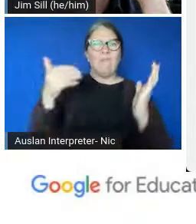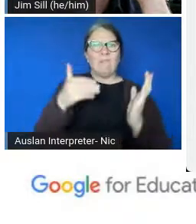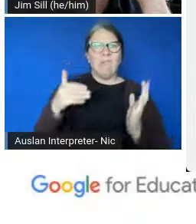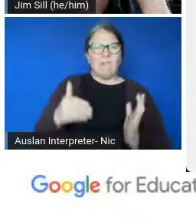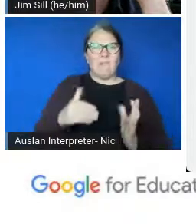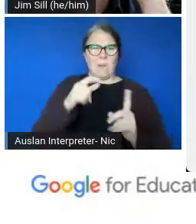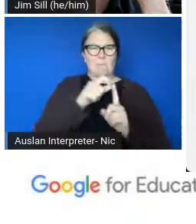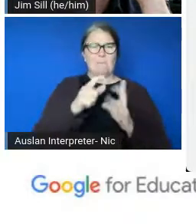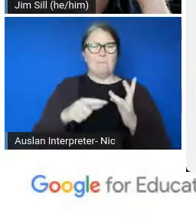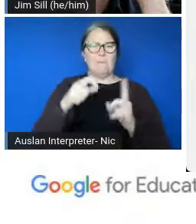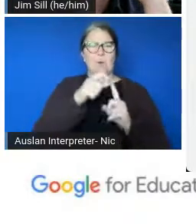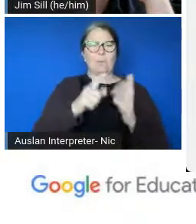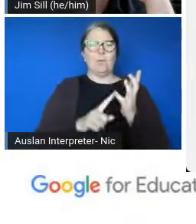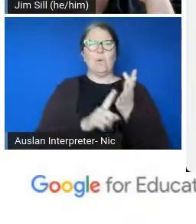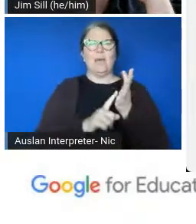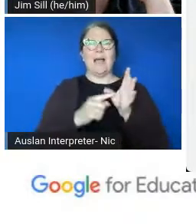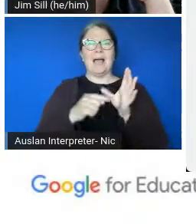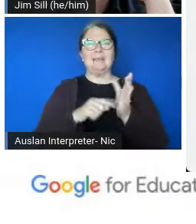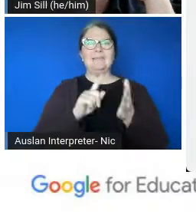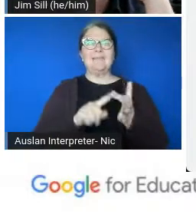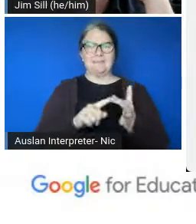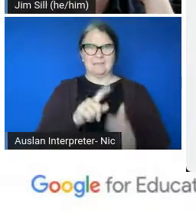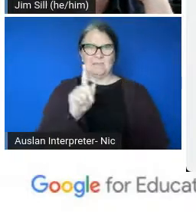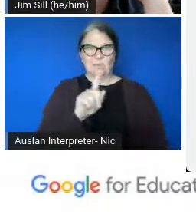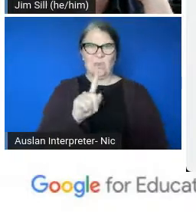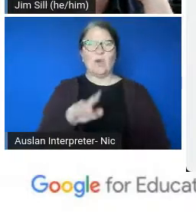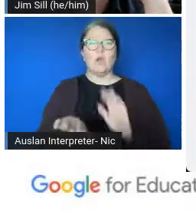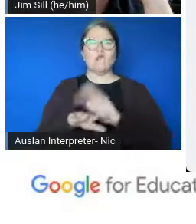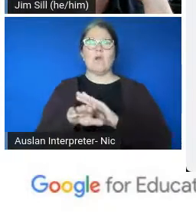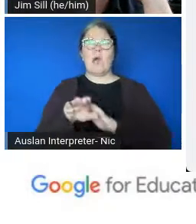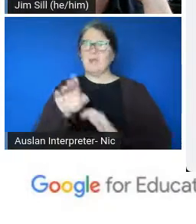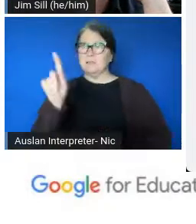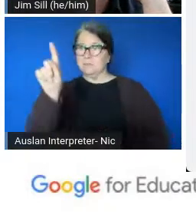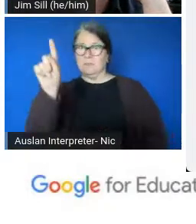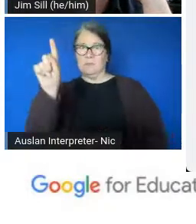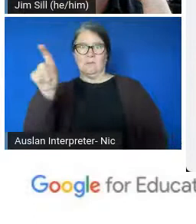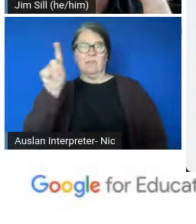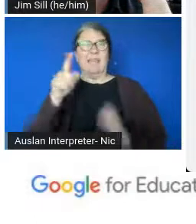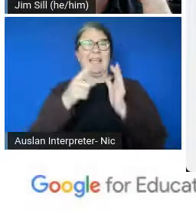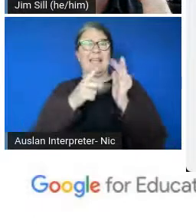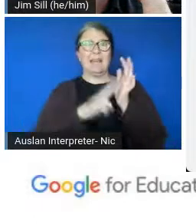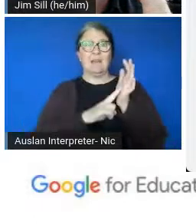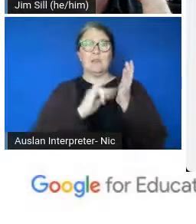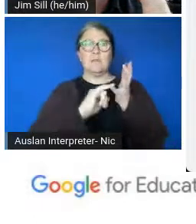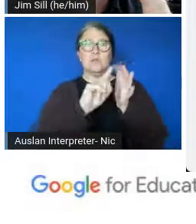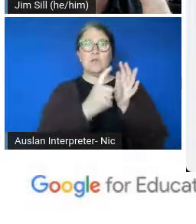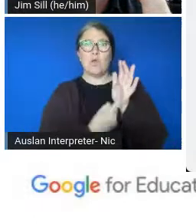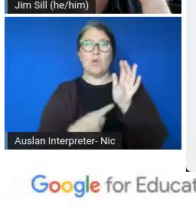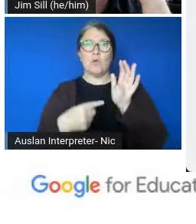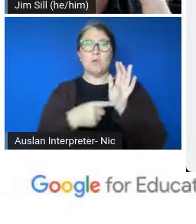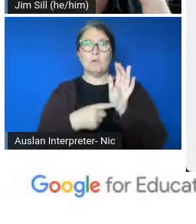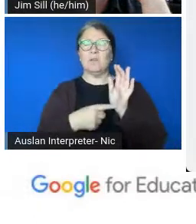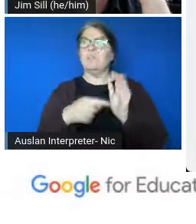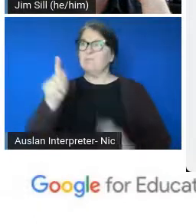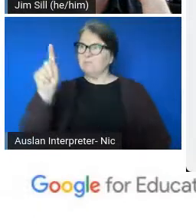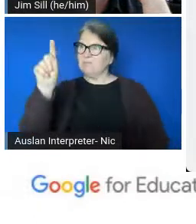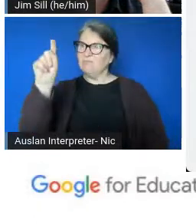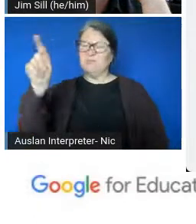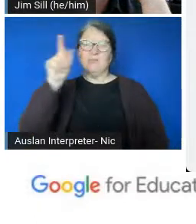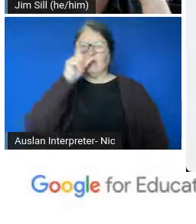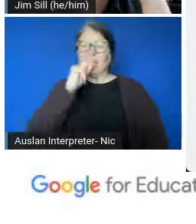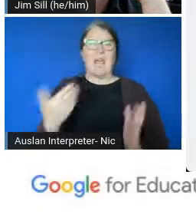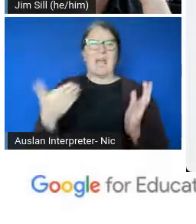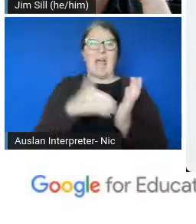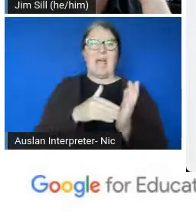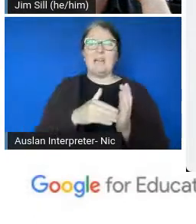go over to the right-hand side here, it has insert, and you can put in lots of different options. You can put in a text